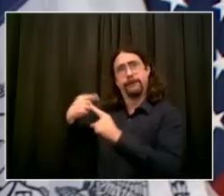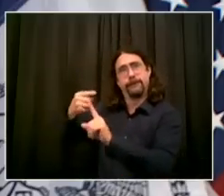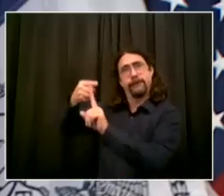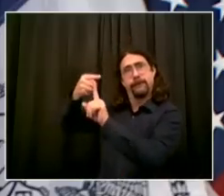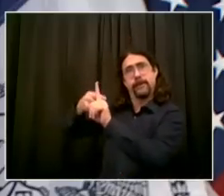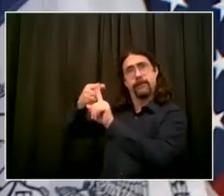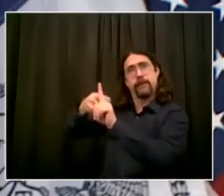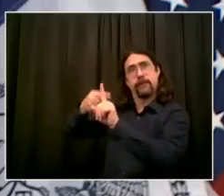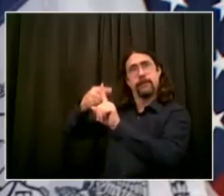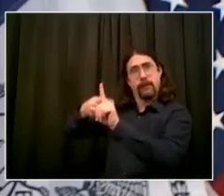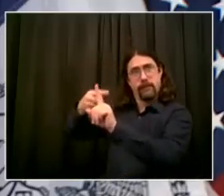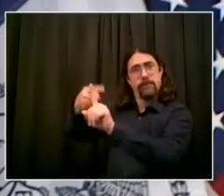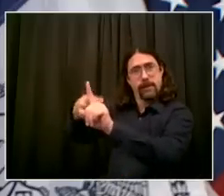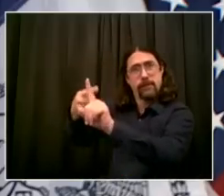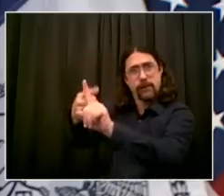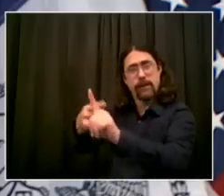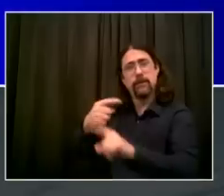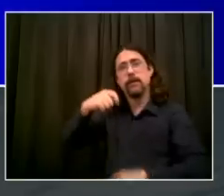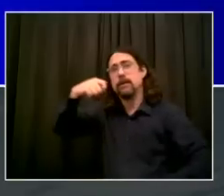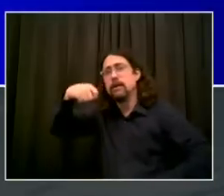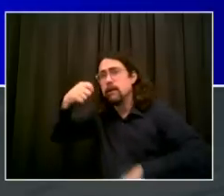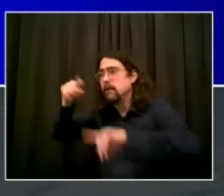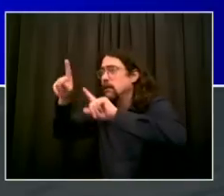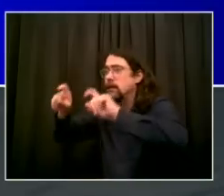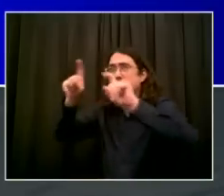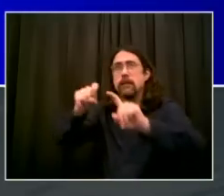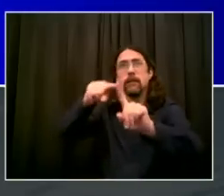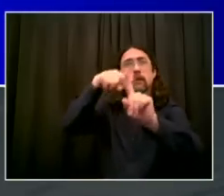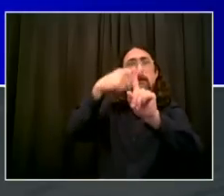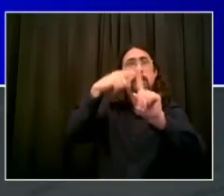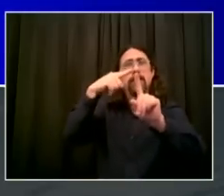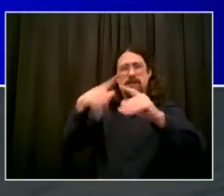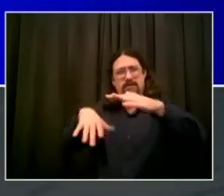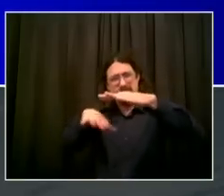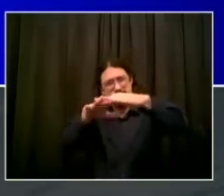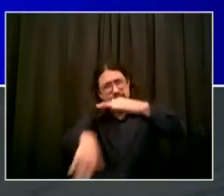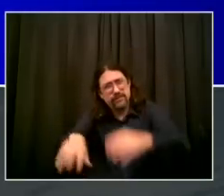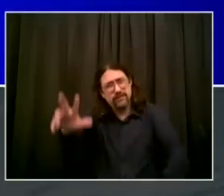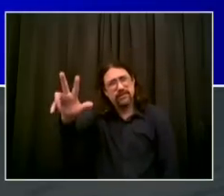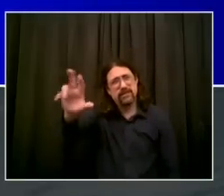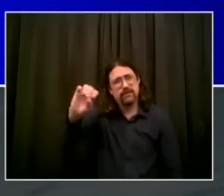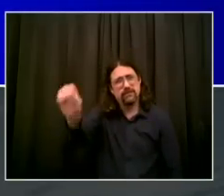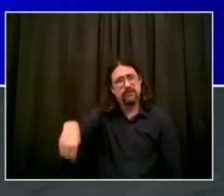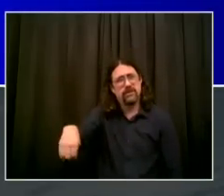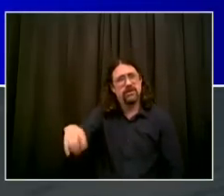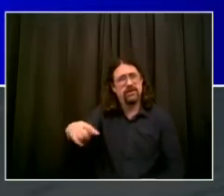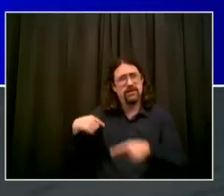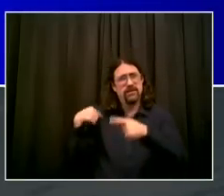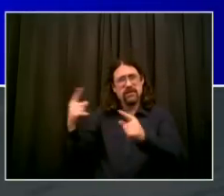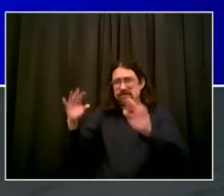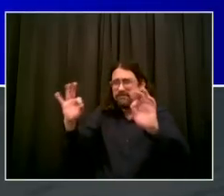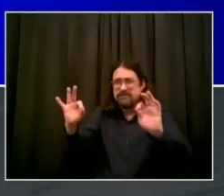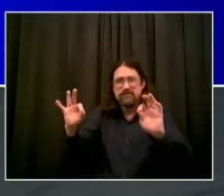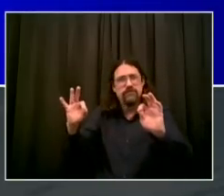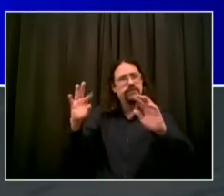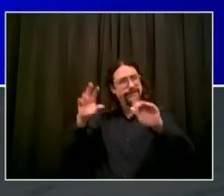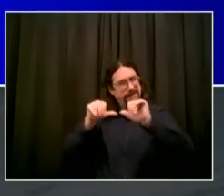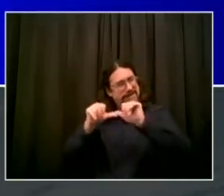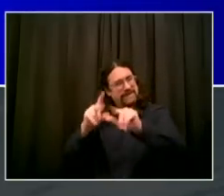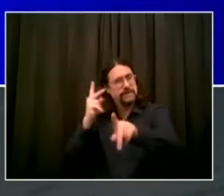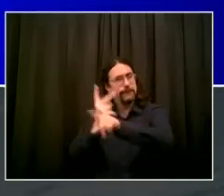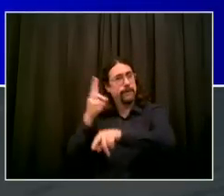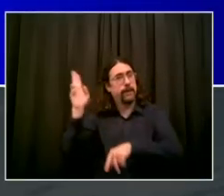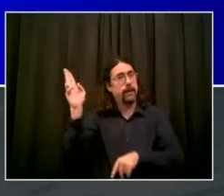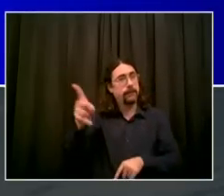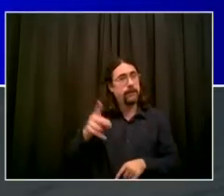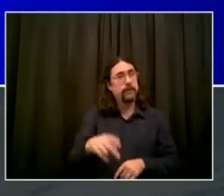that last week we conducted the highest number of tests since this crisis began. Last week in New York City, the